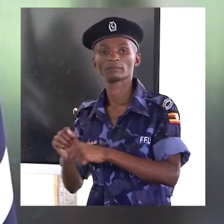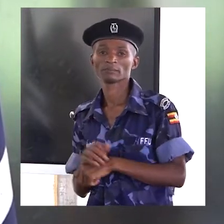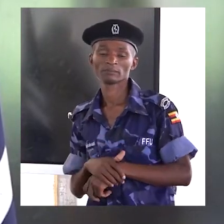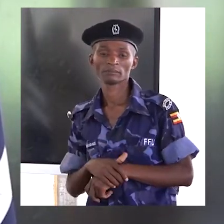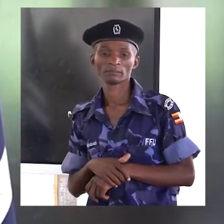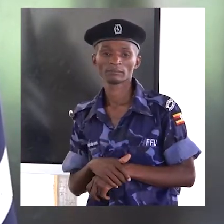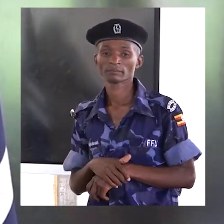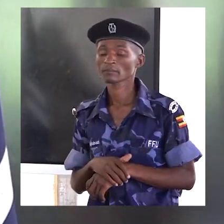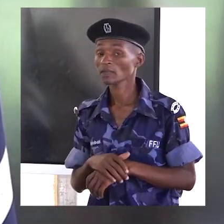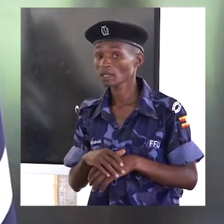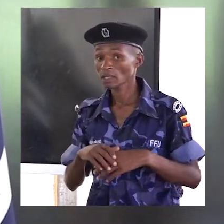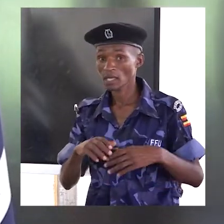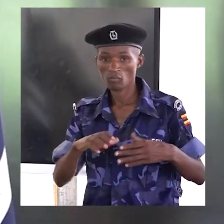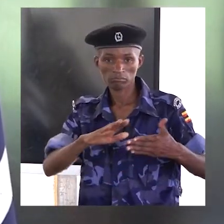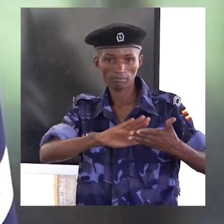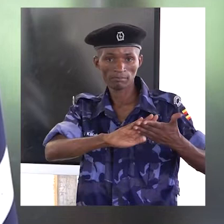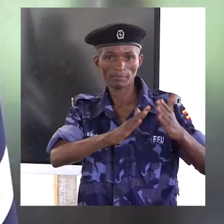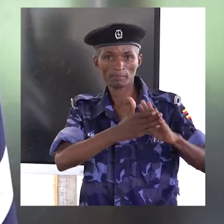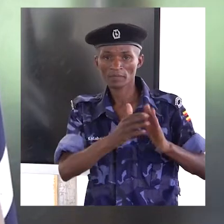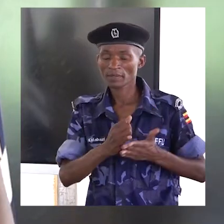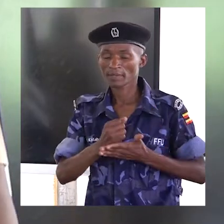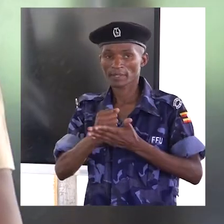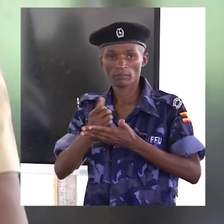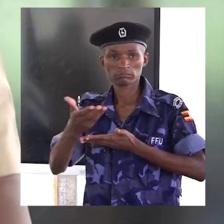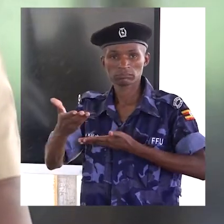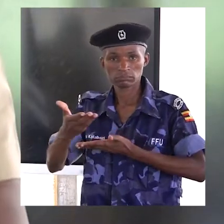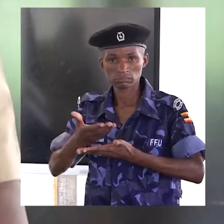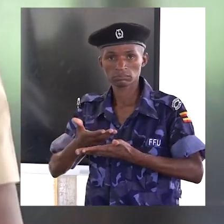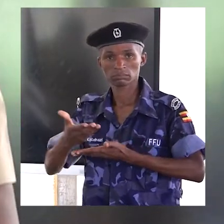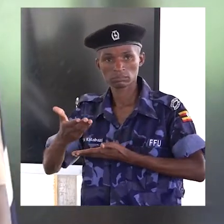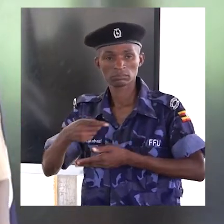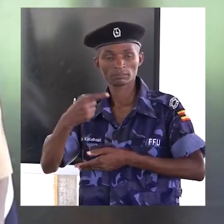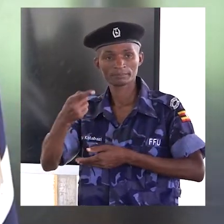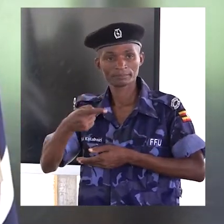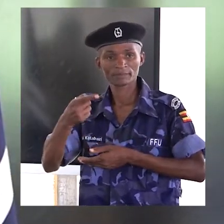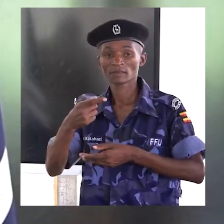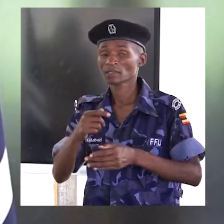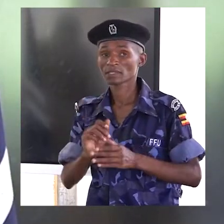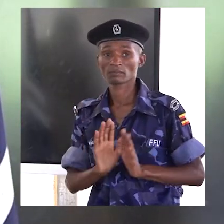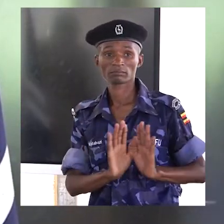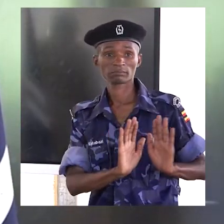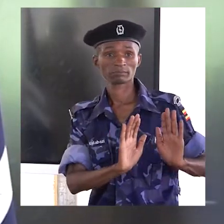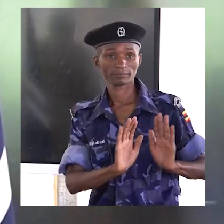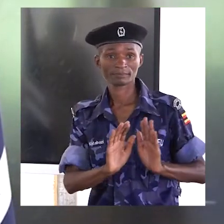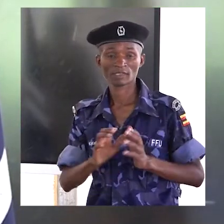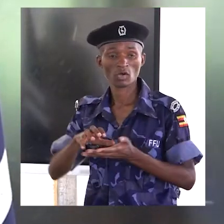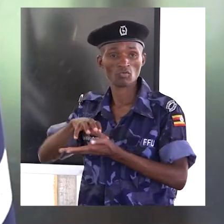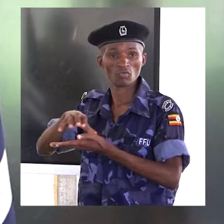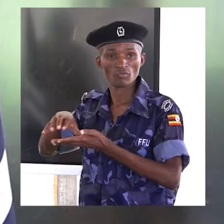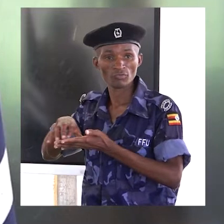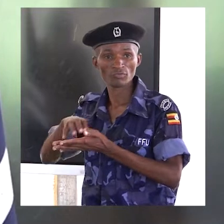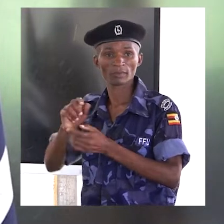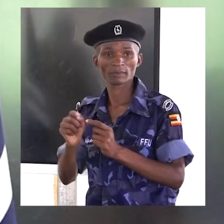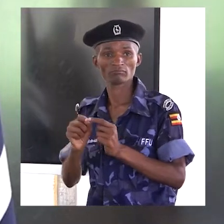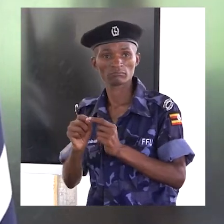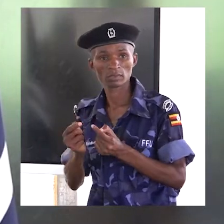So this will help us dialogue further and avoid friction or clashes between